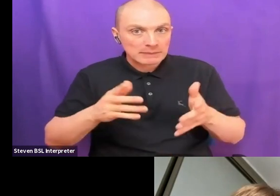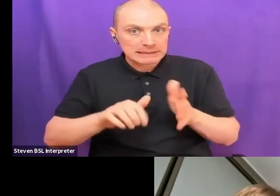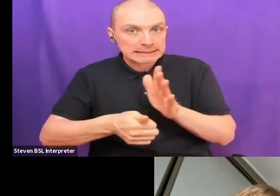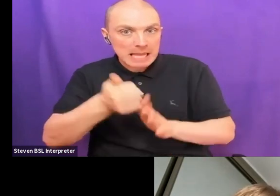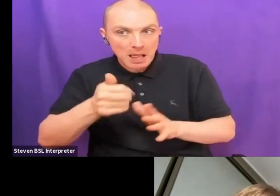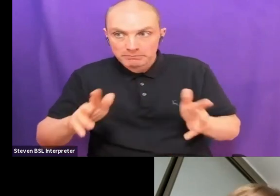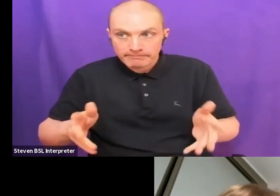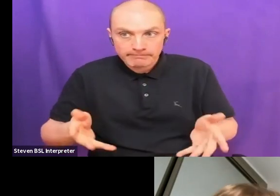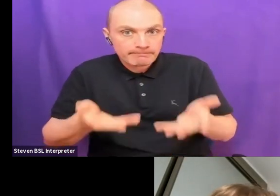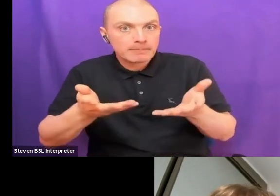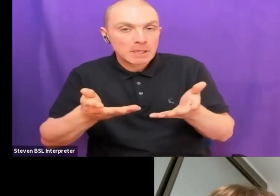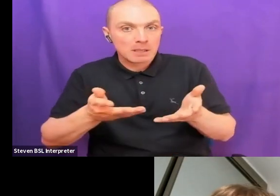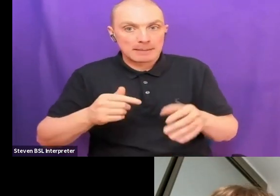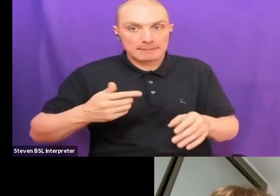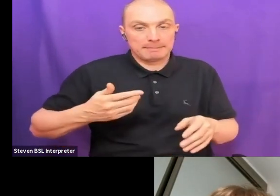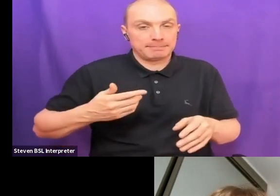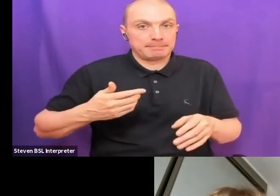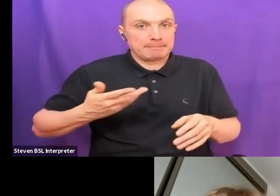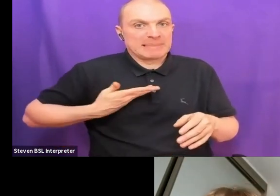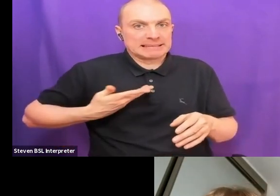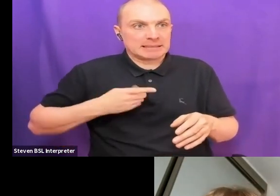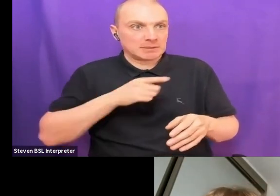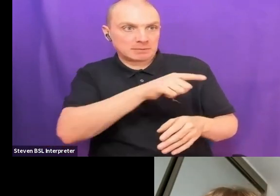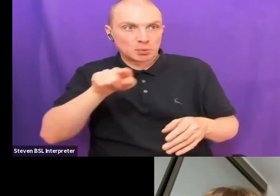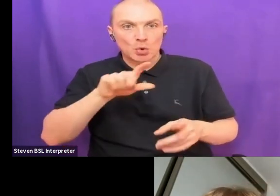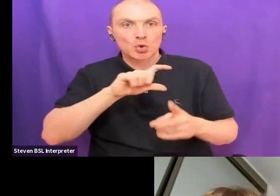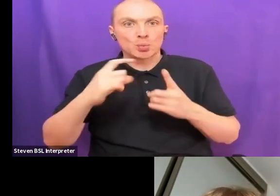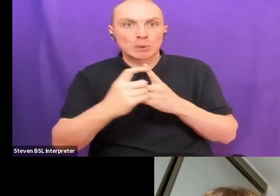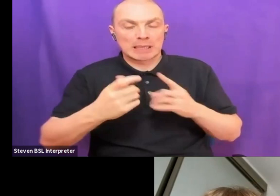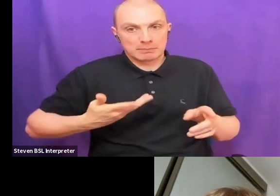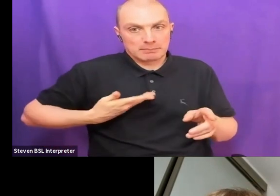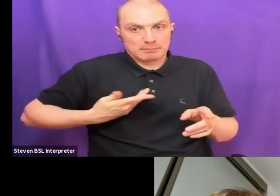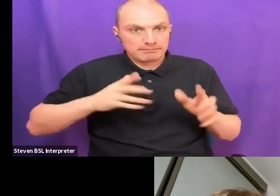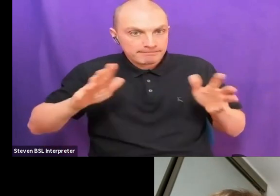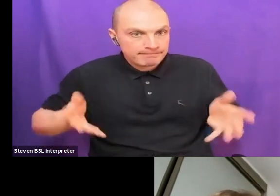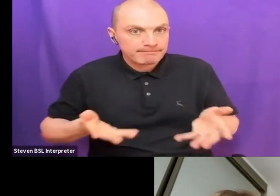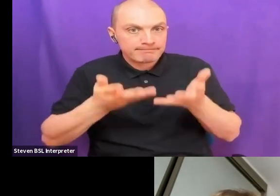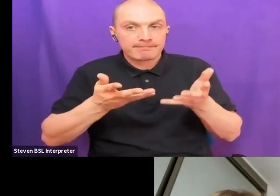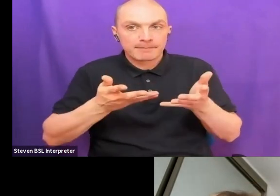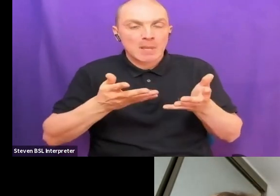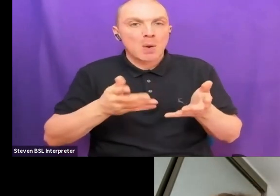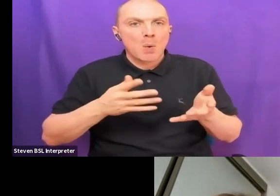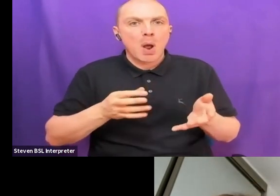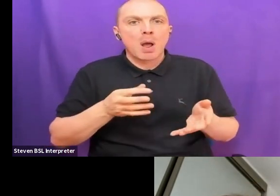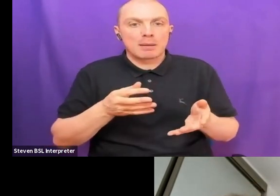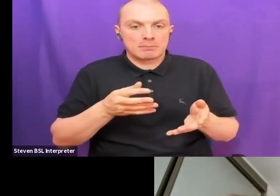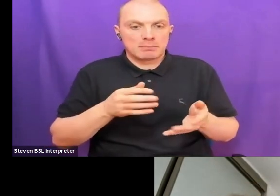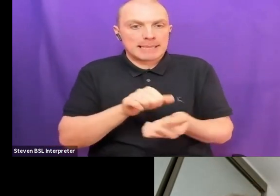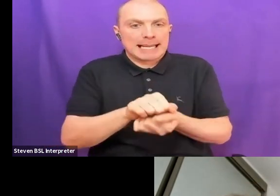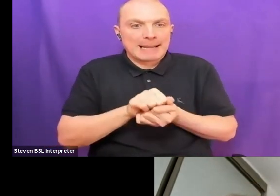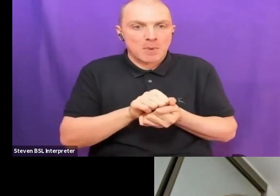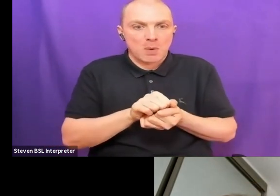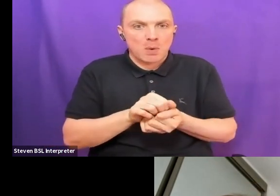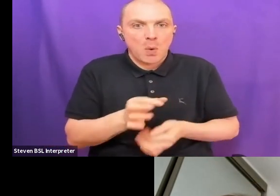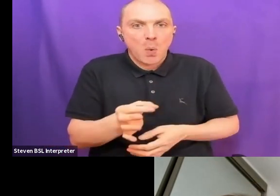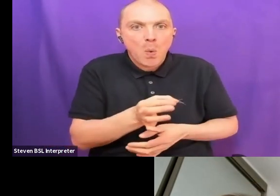but also social enterprise, and also capturing the local supply chain. So we're well on in terms of developing